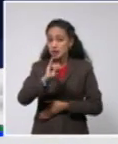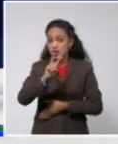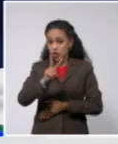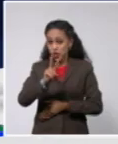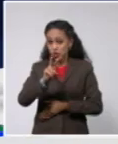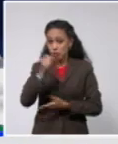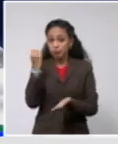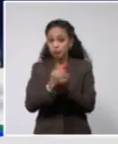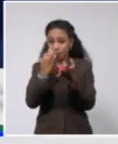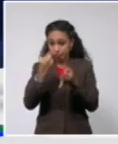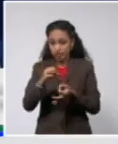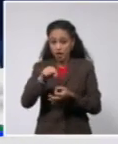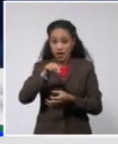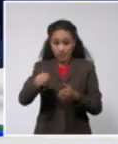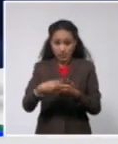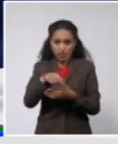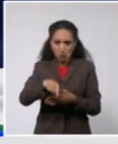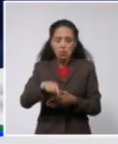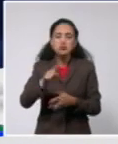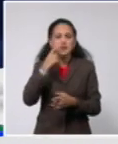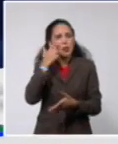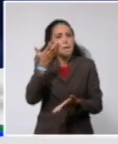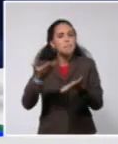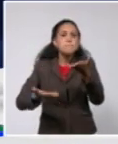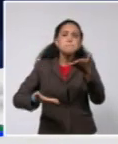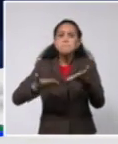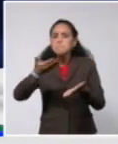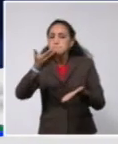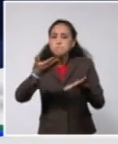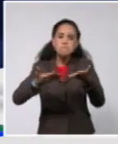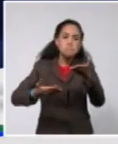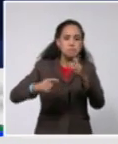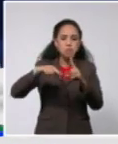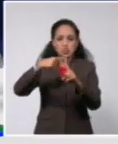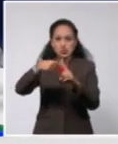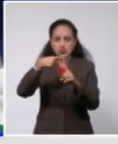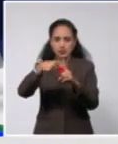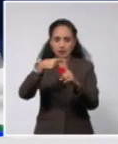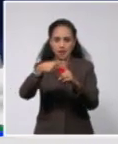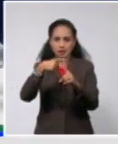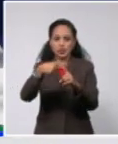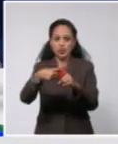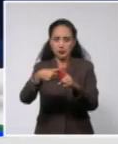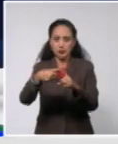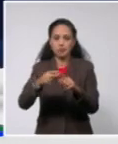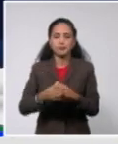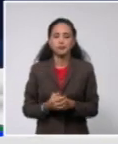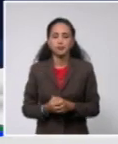87.4% of all confirmed cases in Cuba, have recovered from the virus.